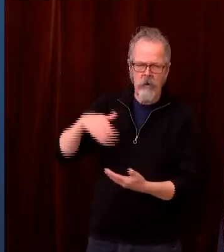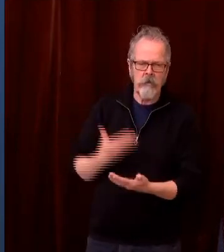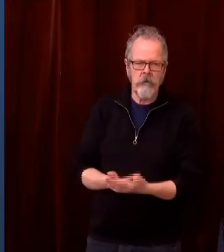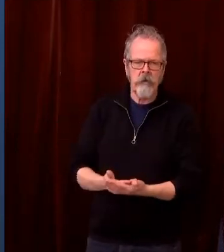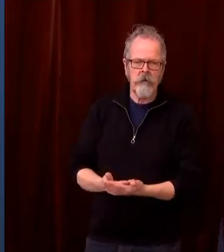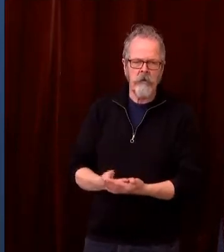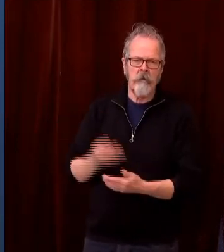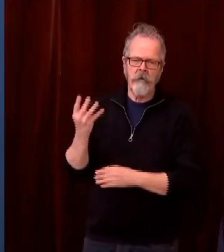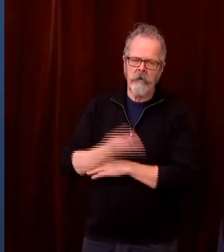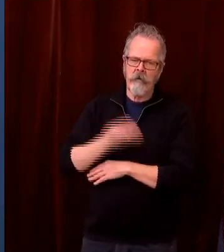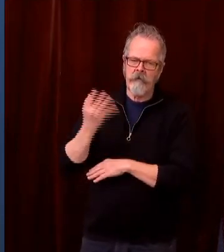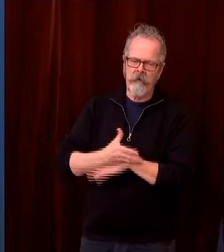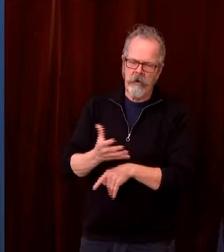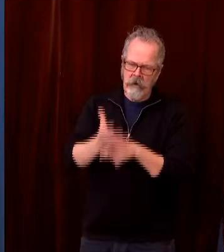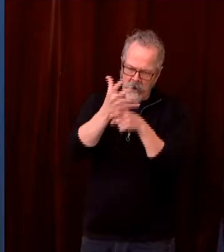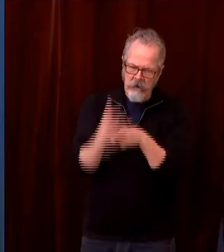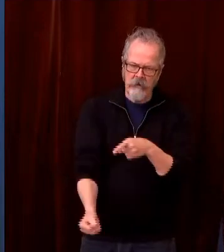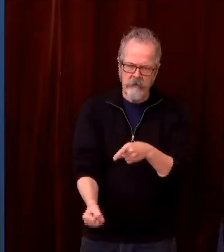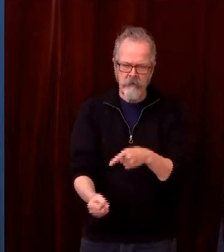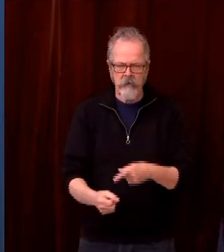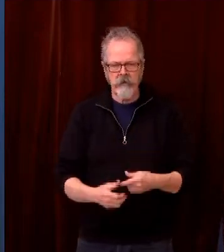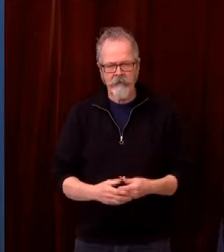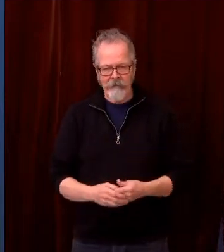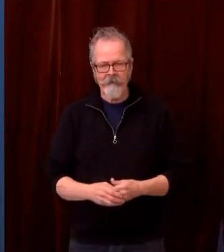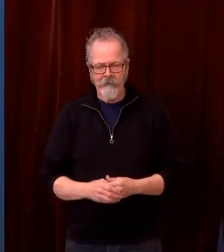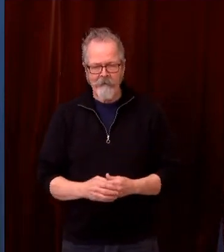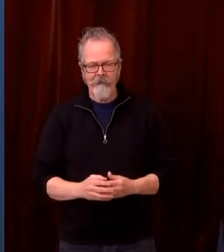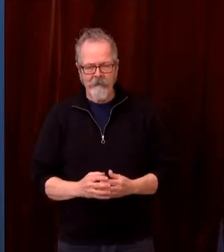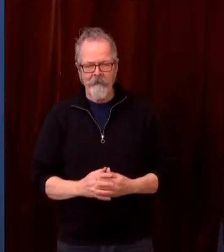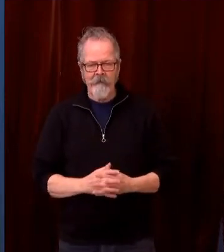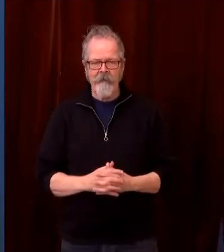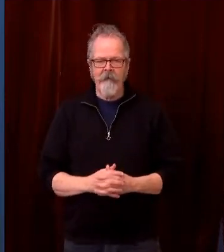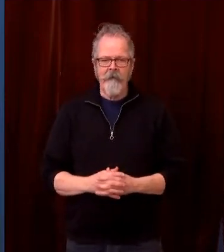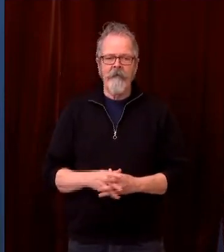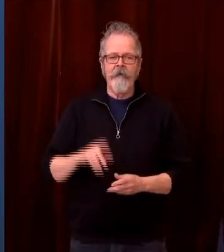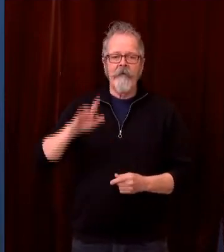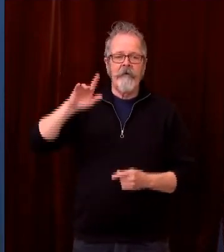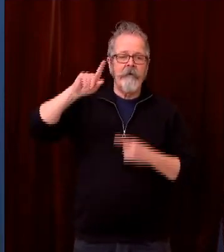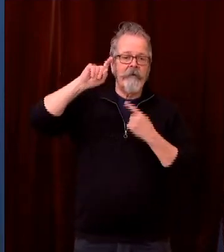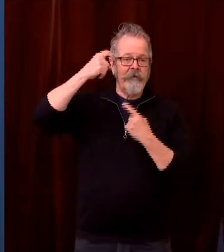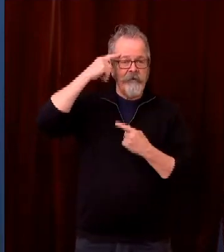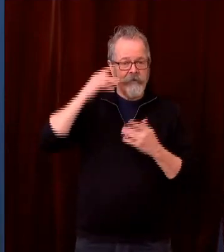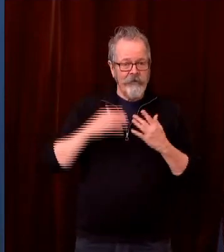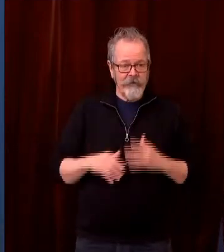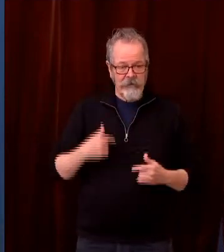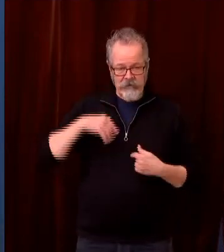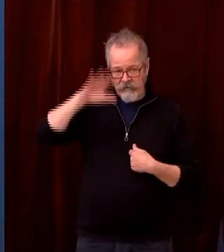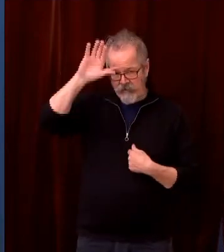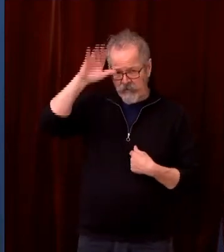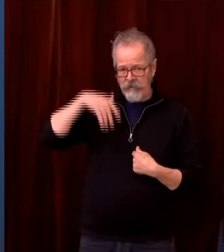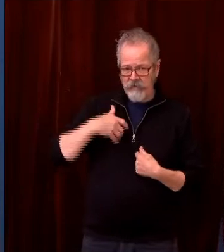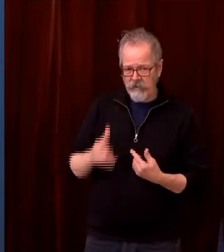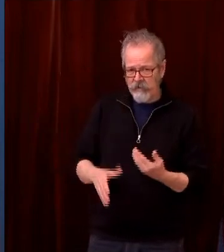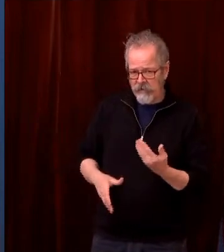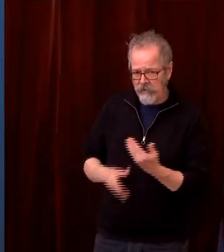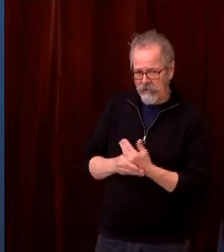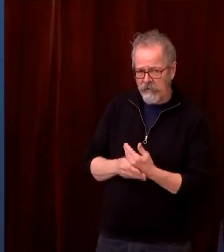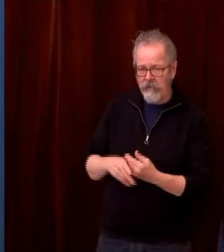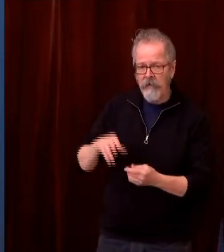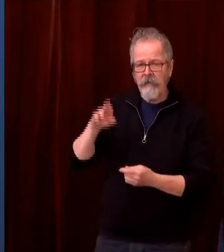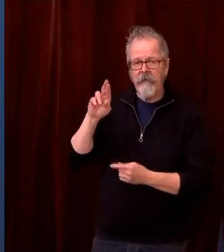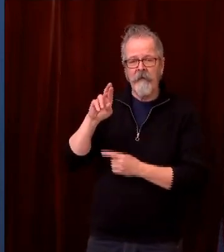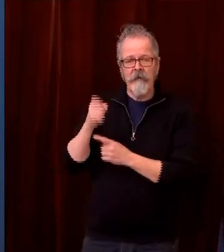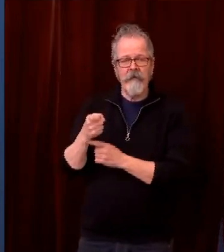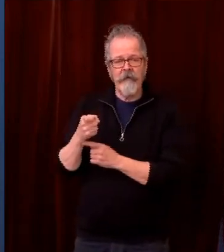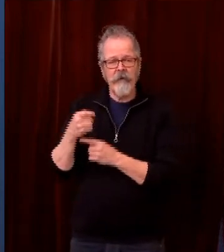think don't ignore the importance of the pharmacies as well. We have opened up this pharmacy stream that has been very productive so far. We want to